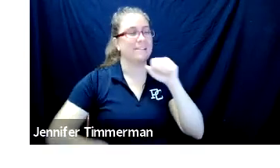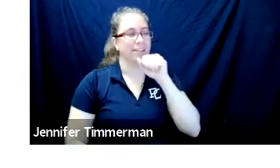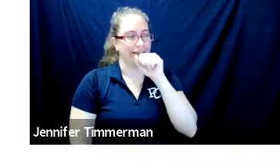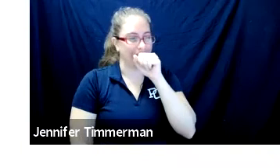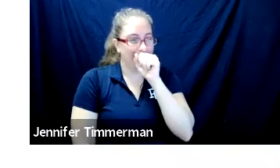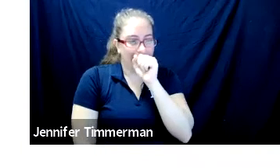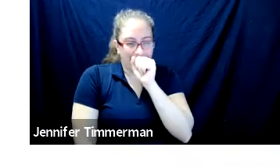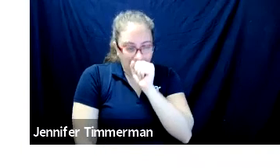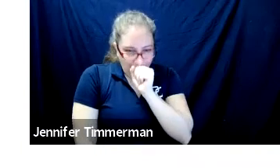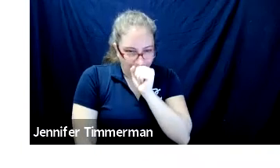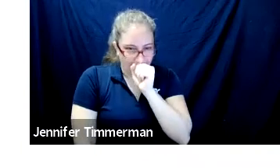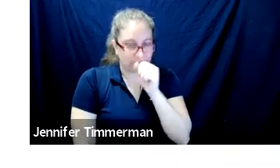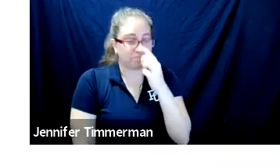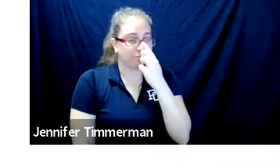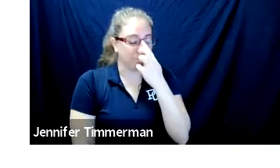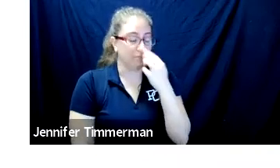Good.